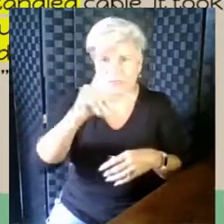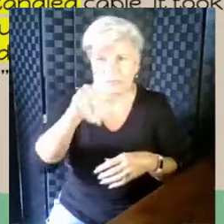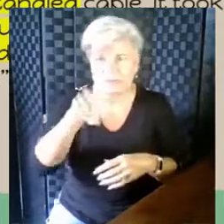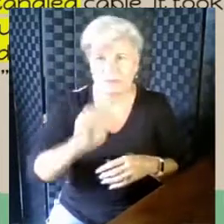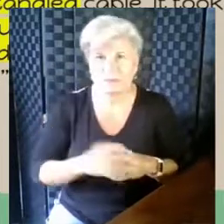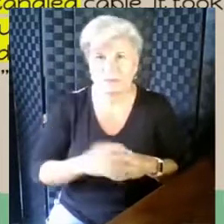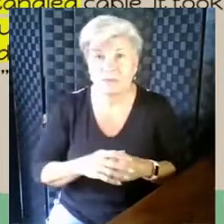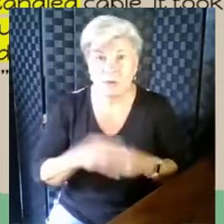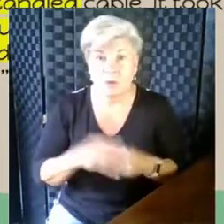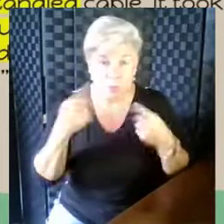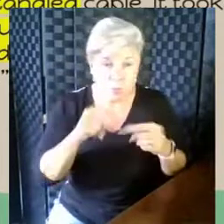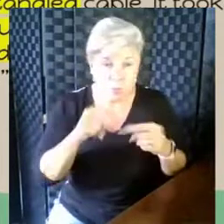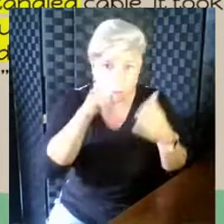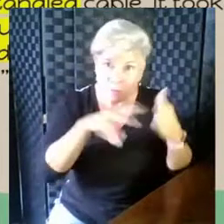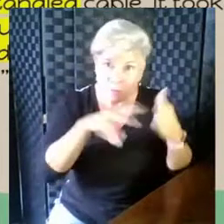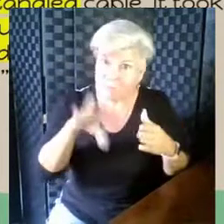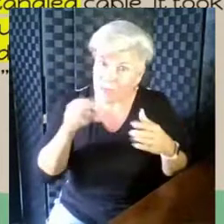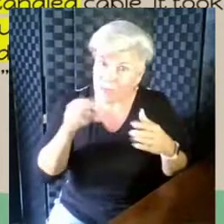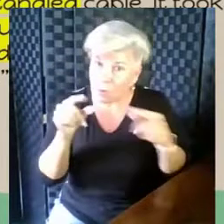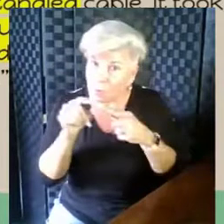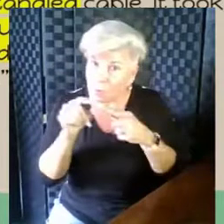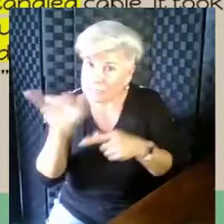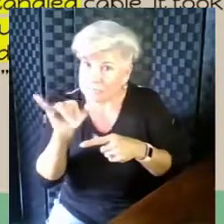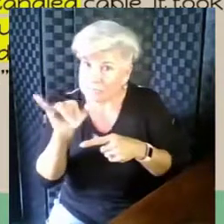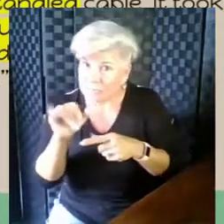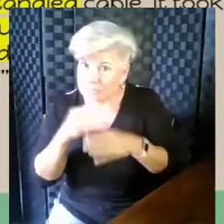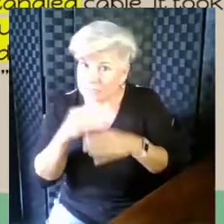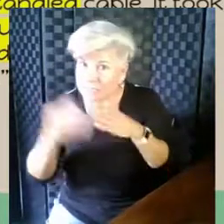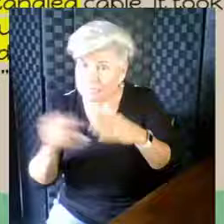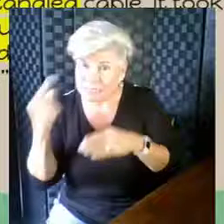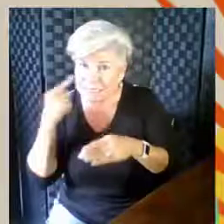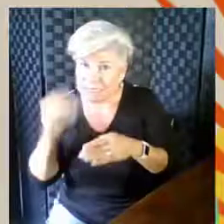reading that were matching that ending sound that we were practicing.